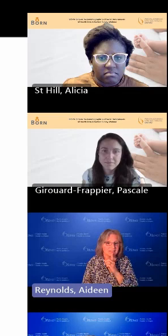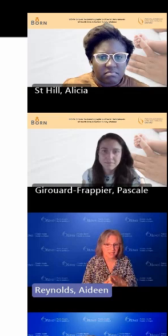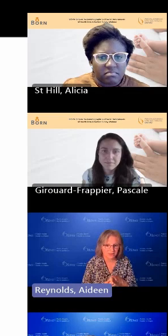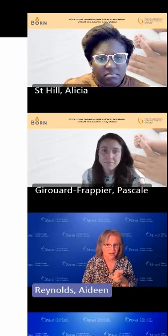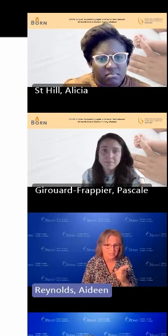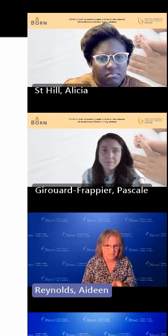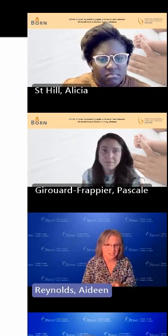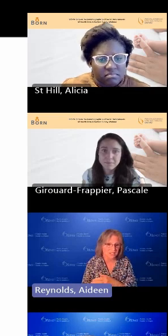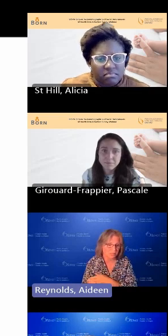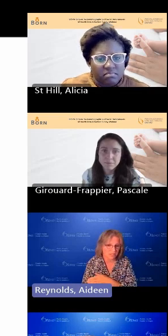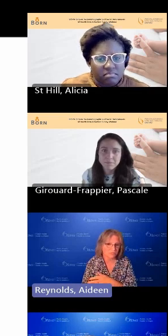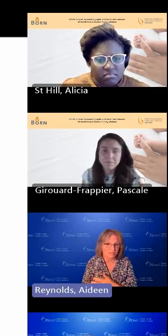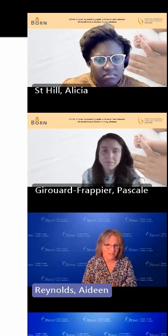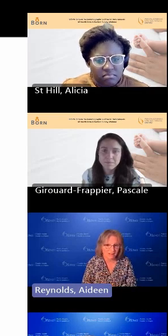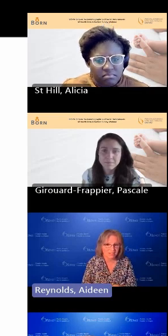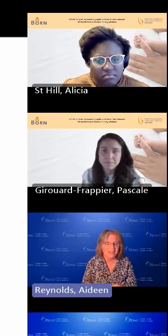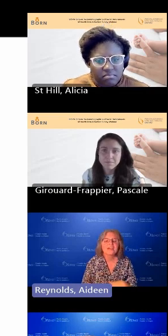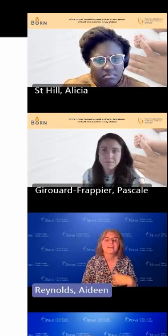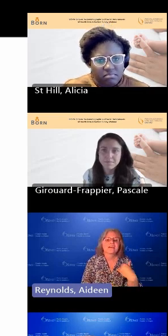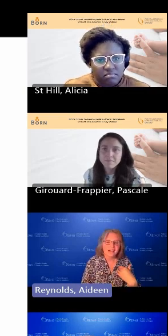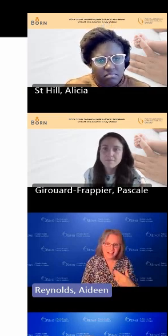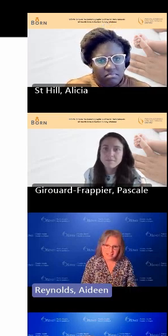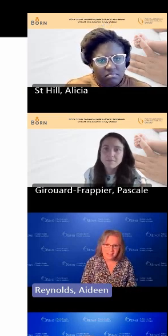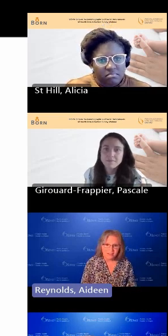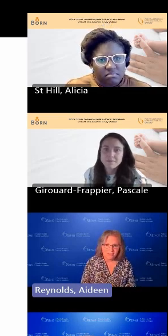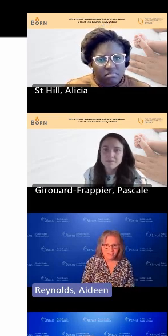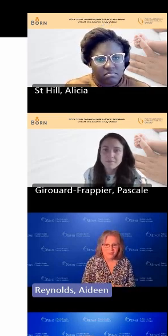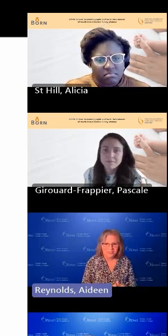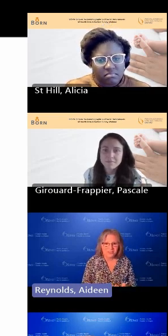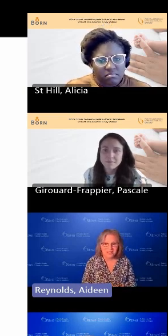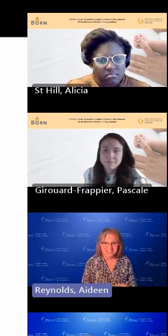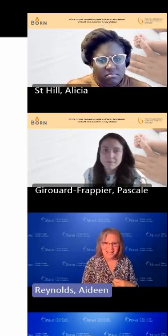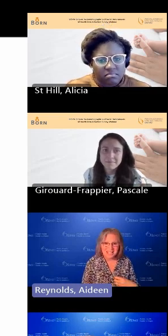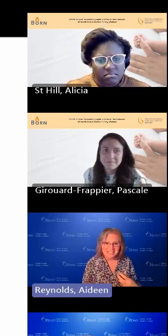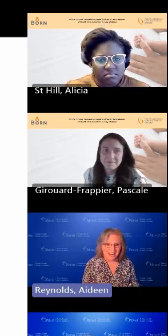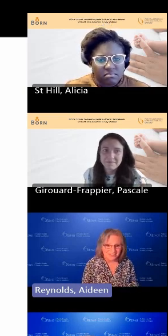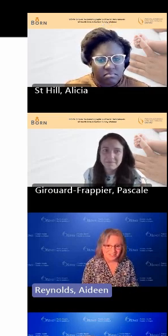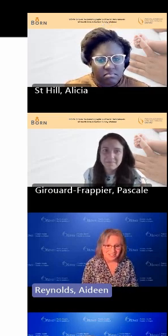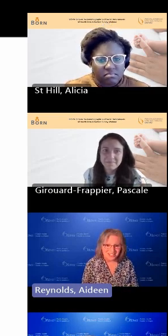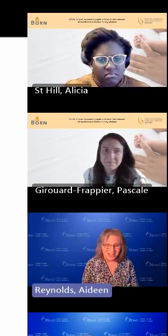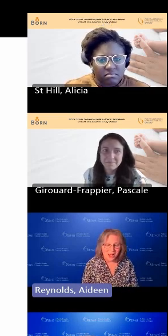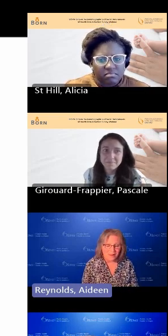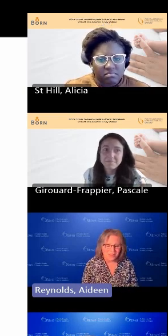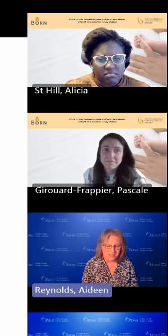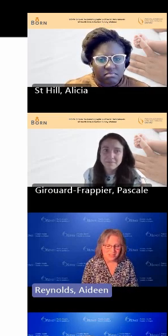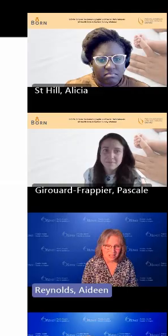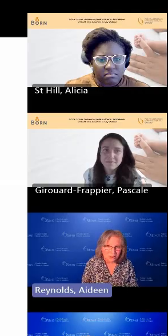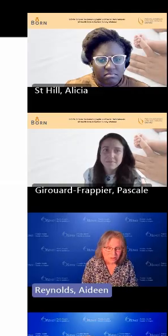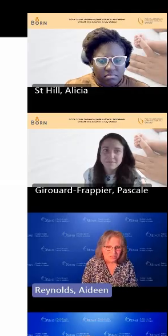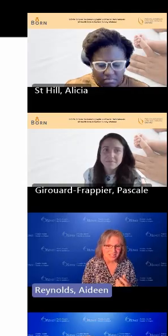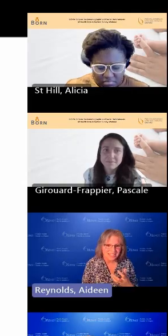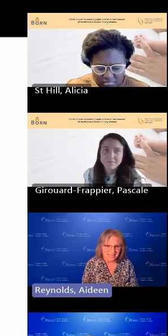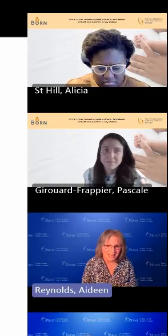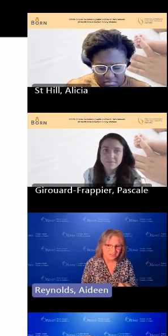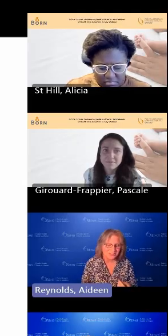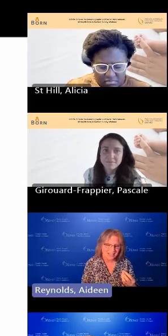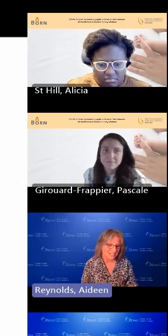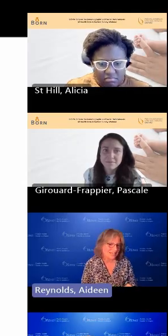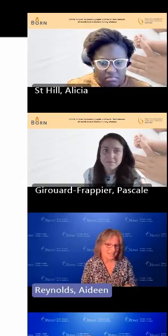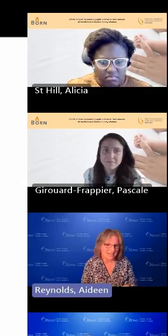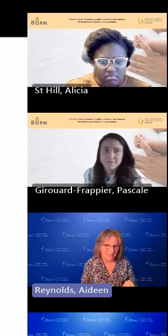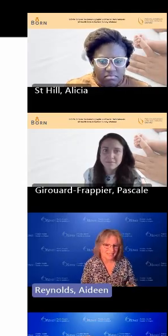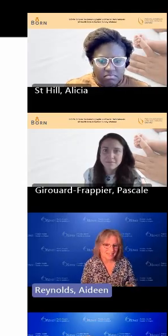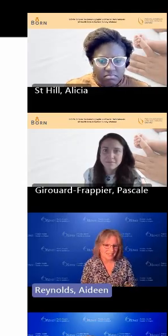above is a letter that was sent to the Ministry of Health asking for these standard, the inclusion of these